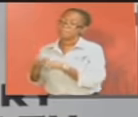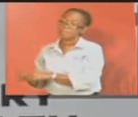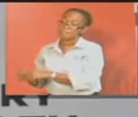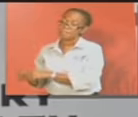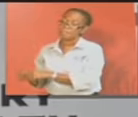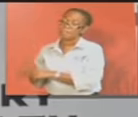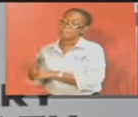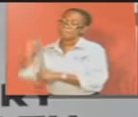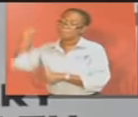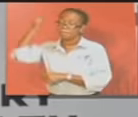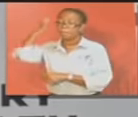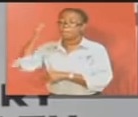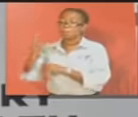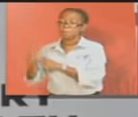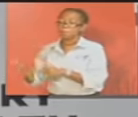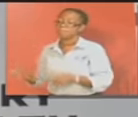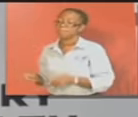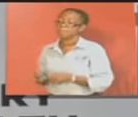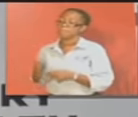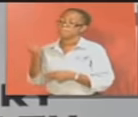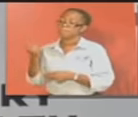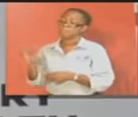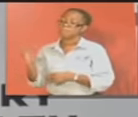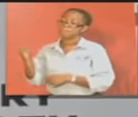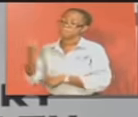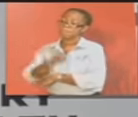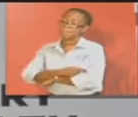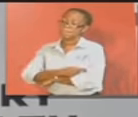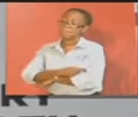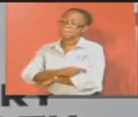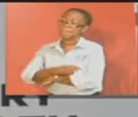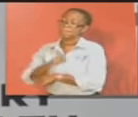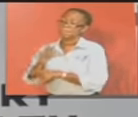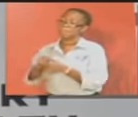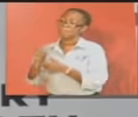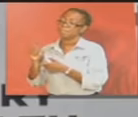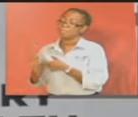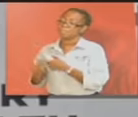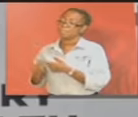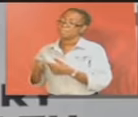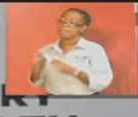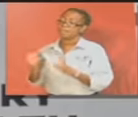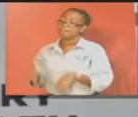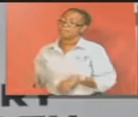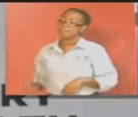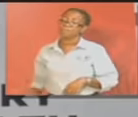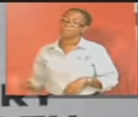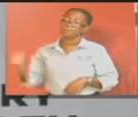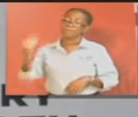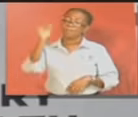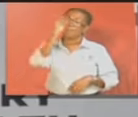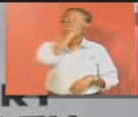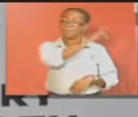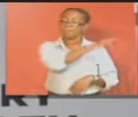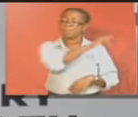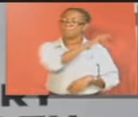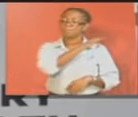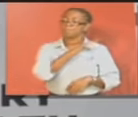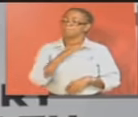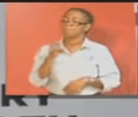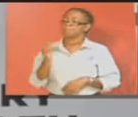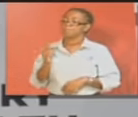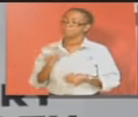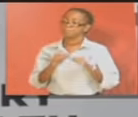a case where a person is resident in Tobago, they do spend the first 7 days in state or state-supervised